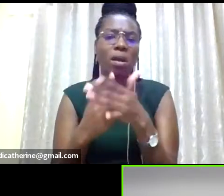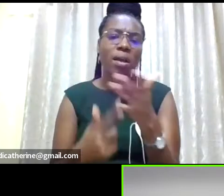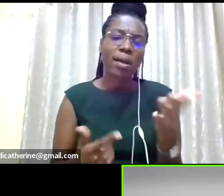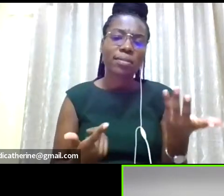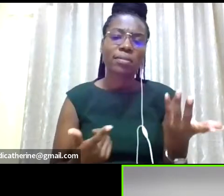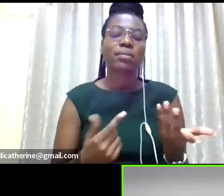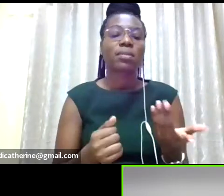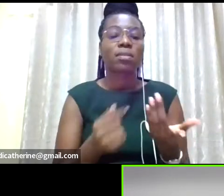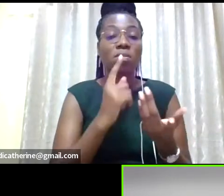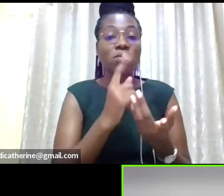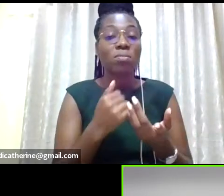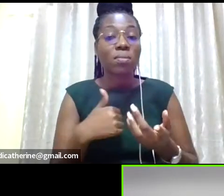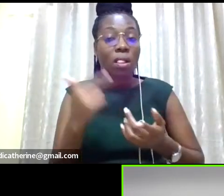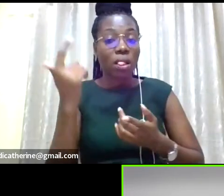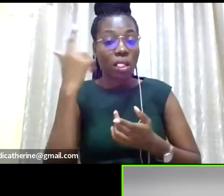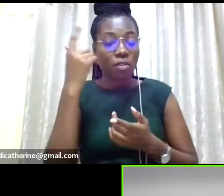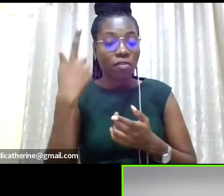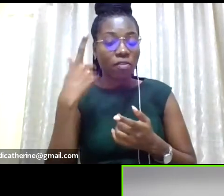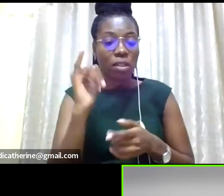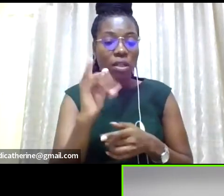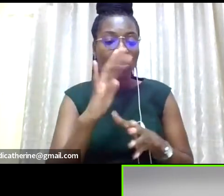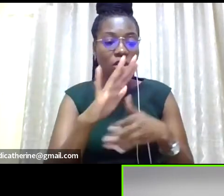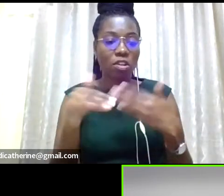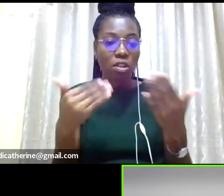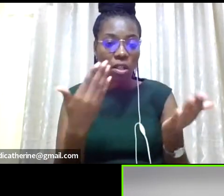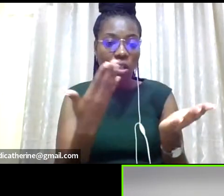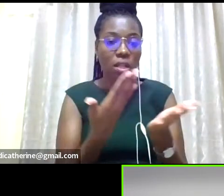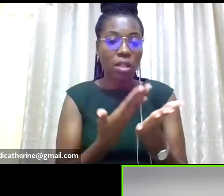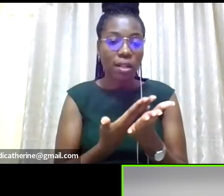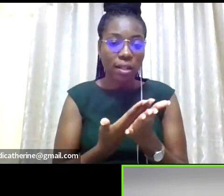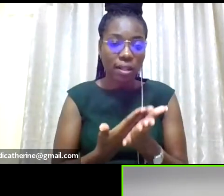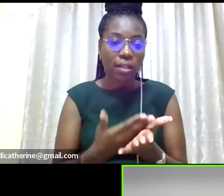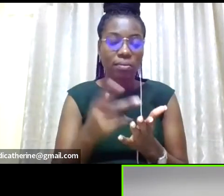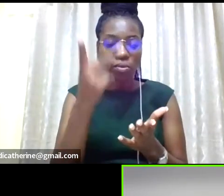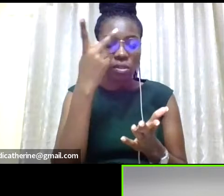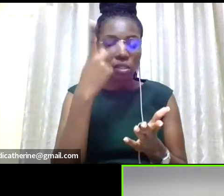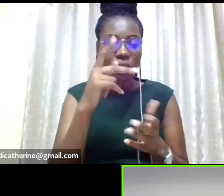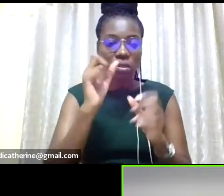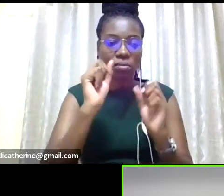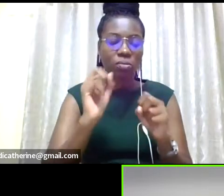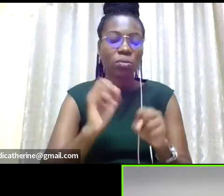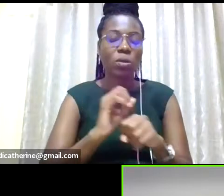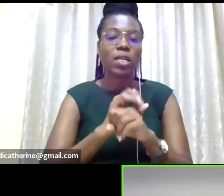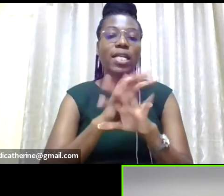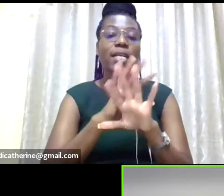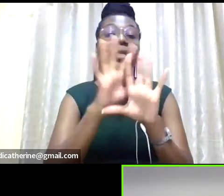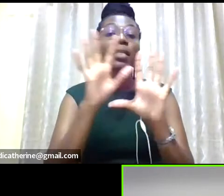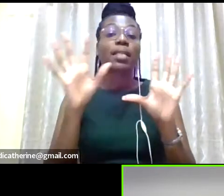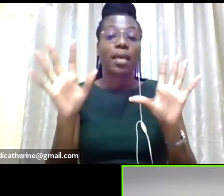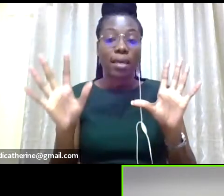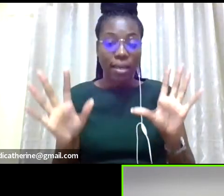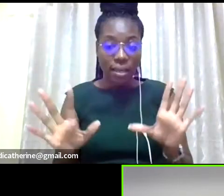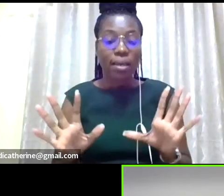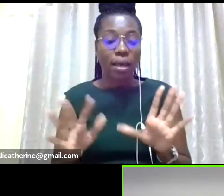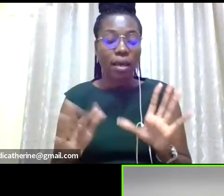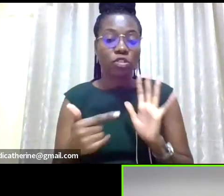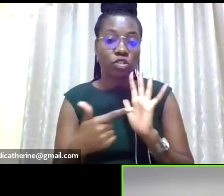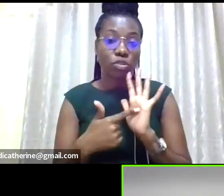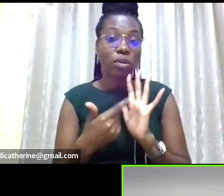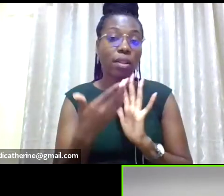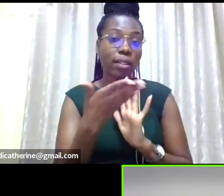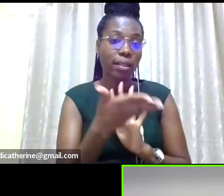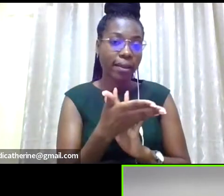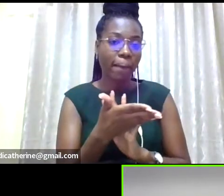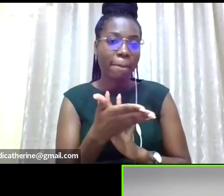when they have this, you need to have your policies very well clearly stipulated. And then if they're in breach of